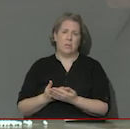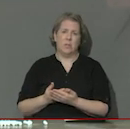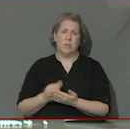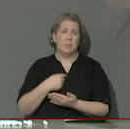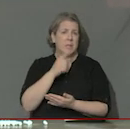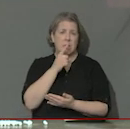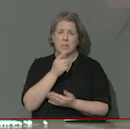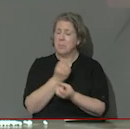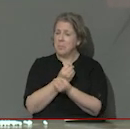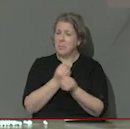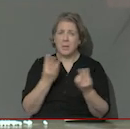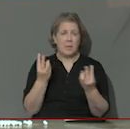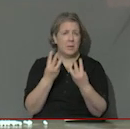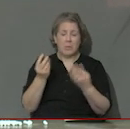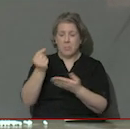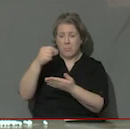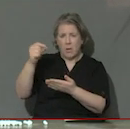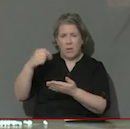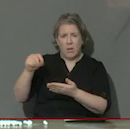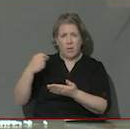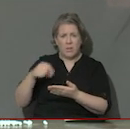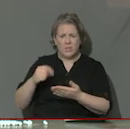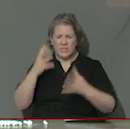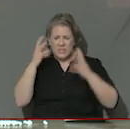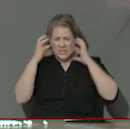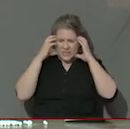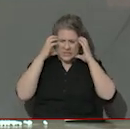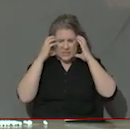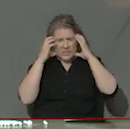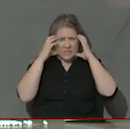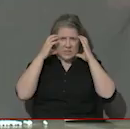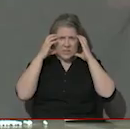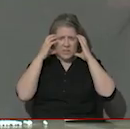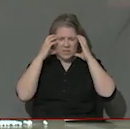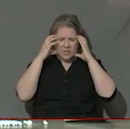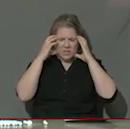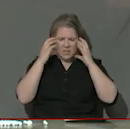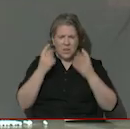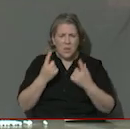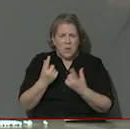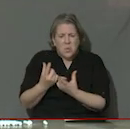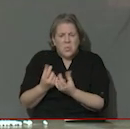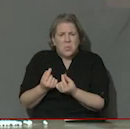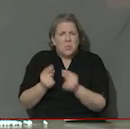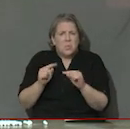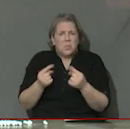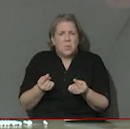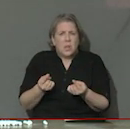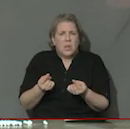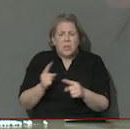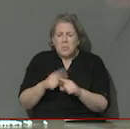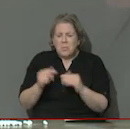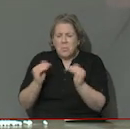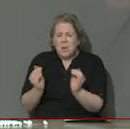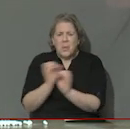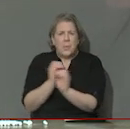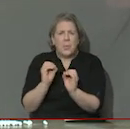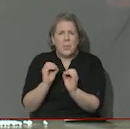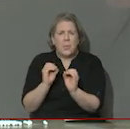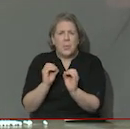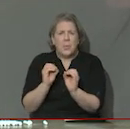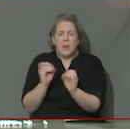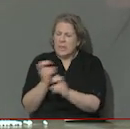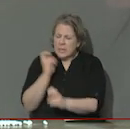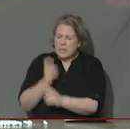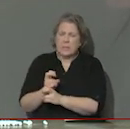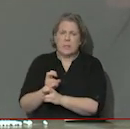of markers, they struggle to do this if you did not put it in brackets, especially if you